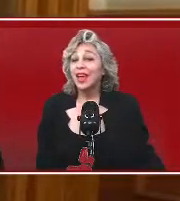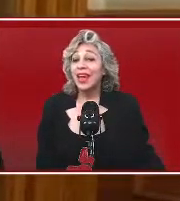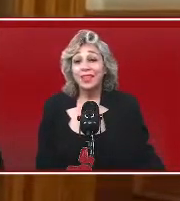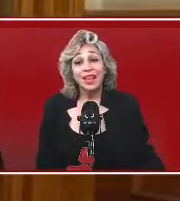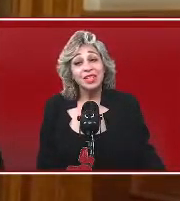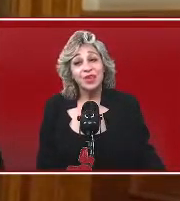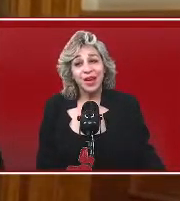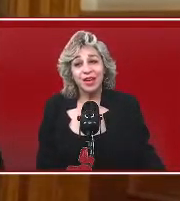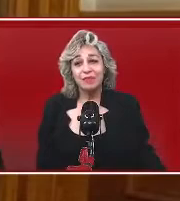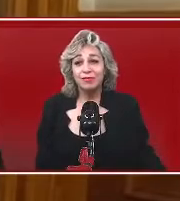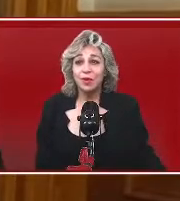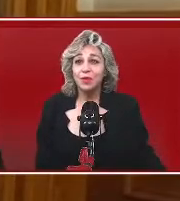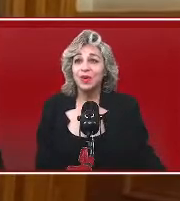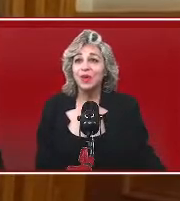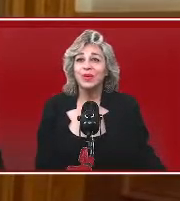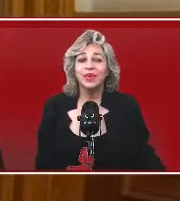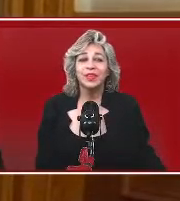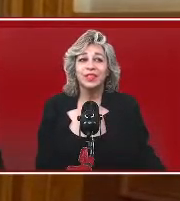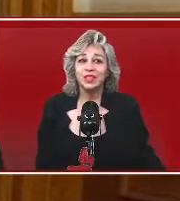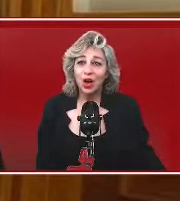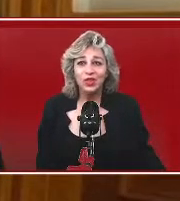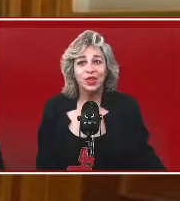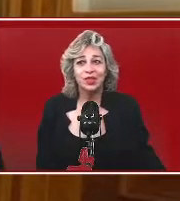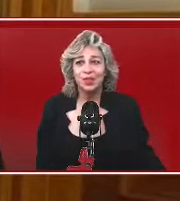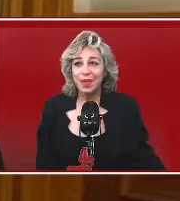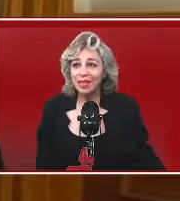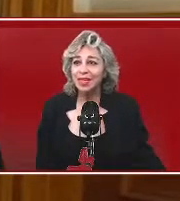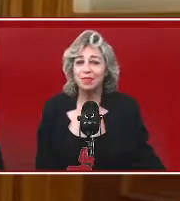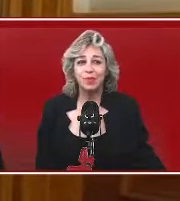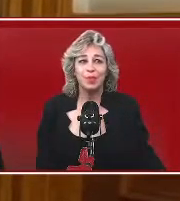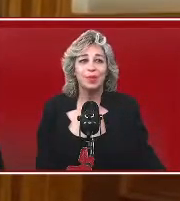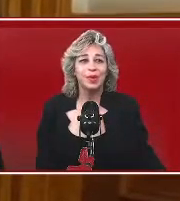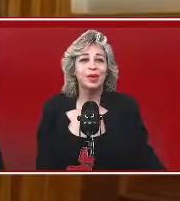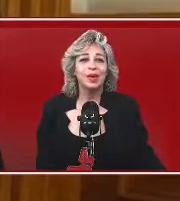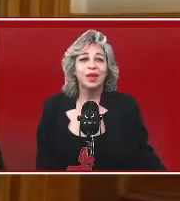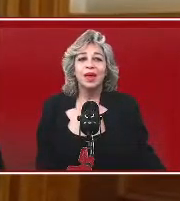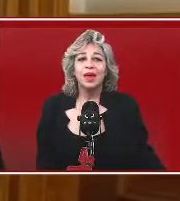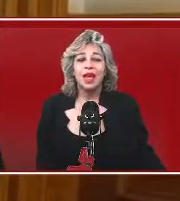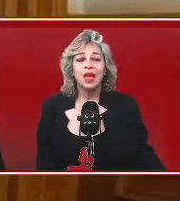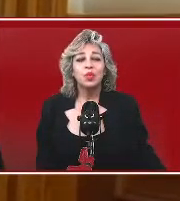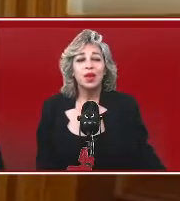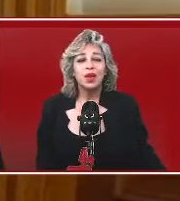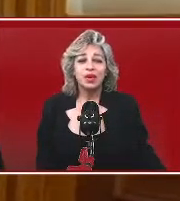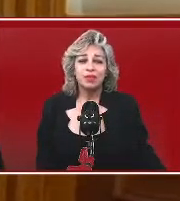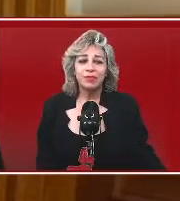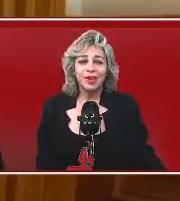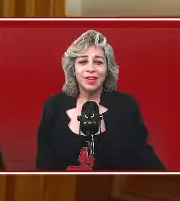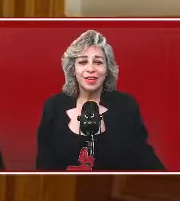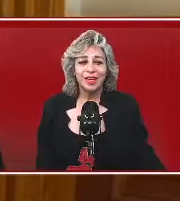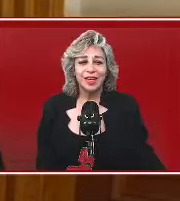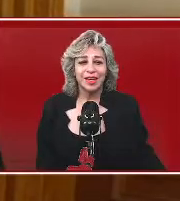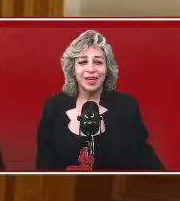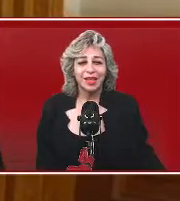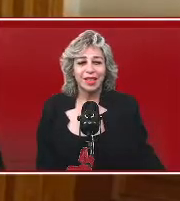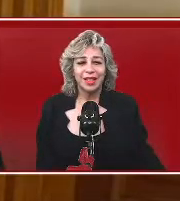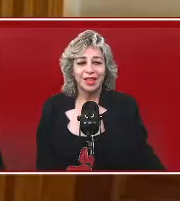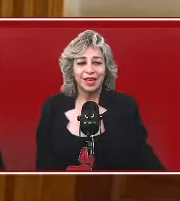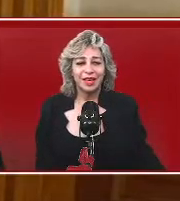informar and that is what I can inform you, all the Mexican people. And we are